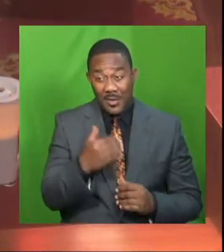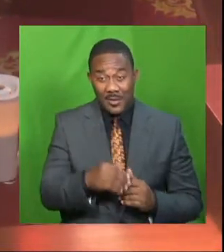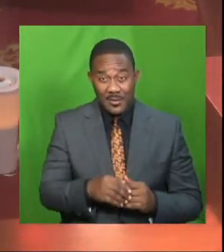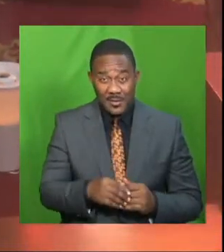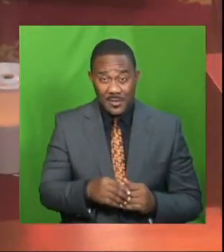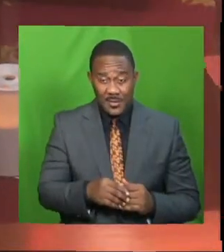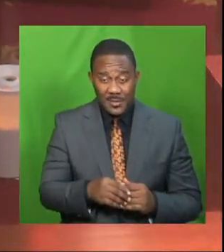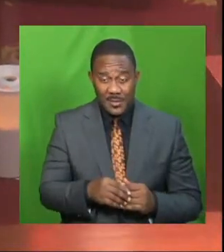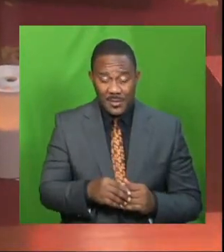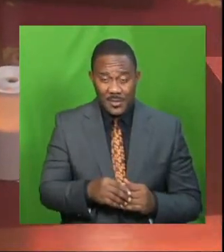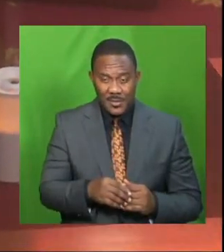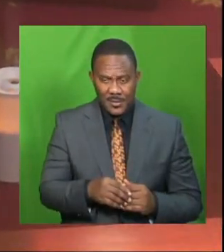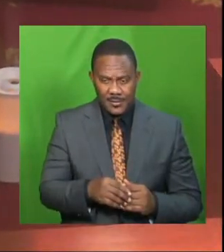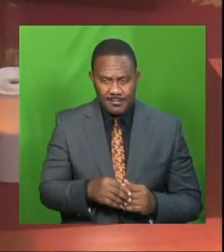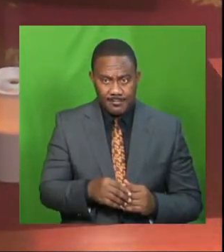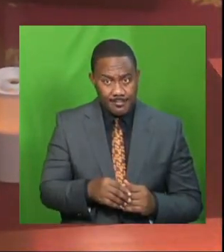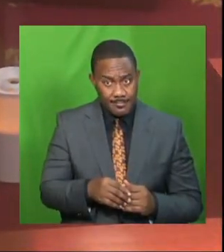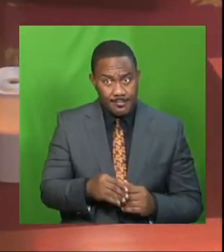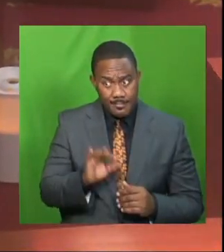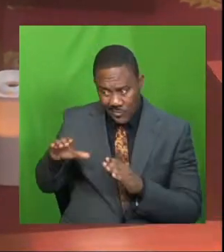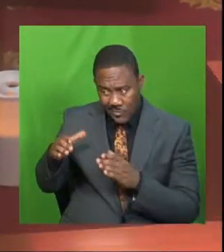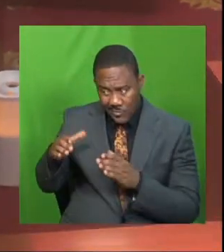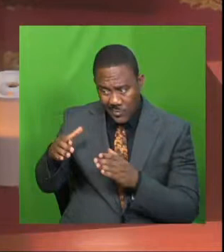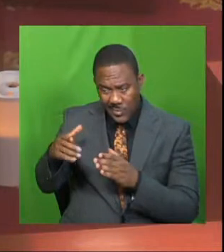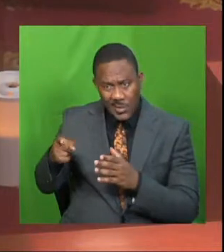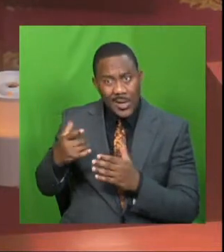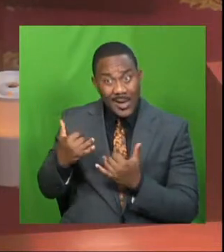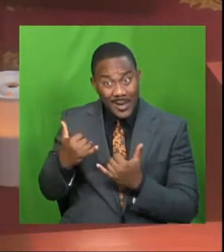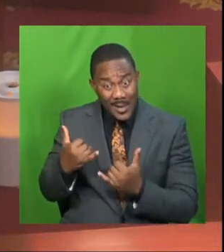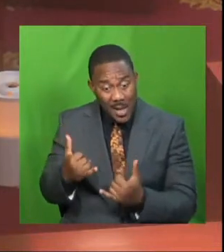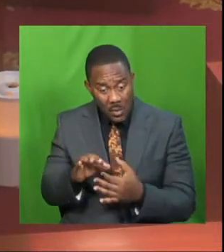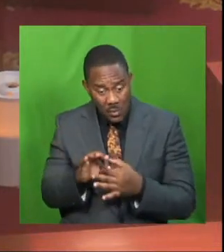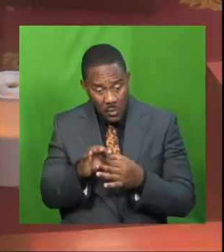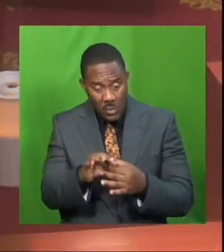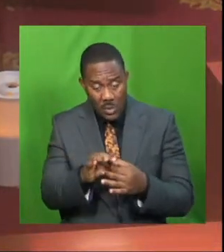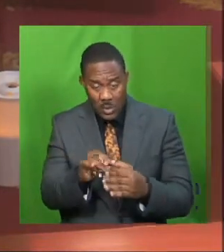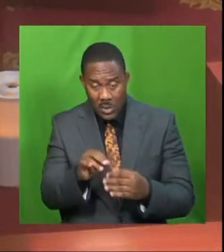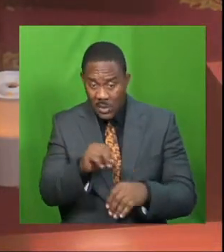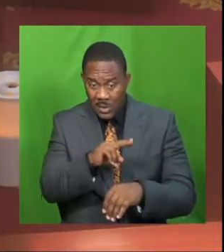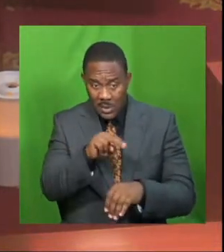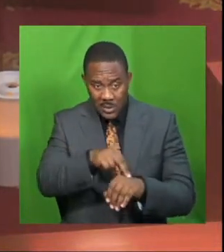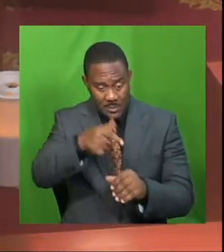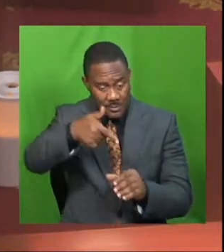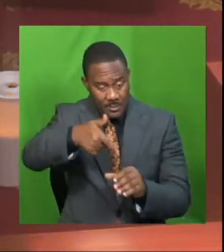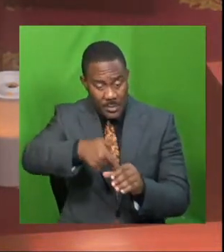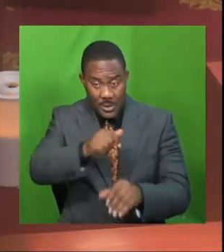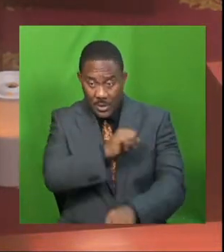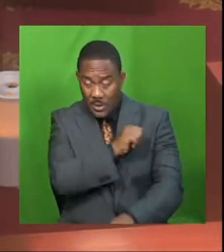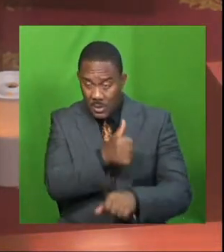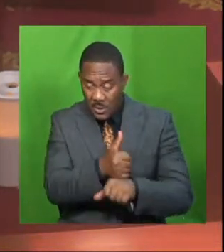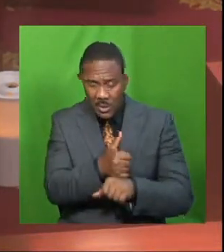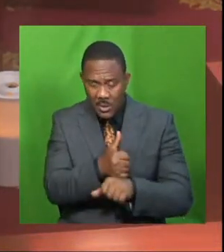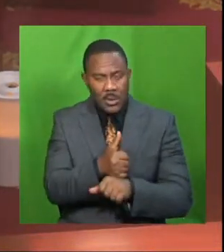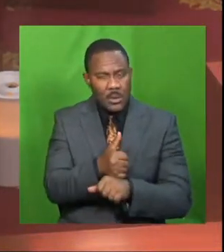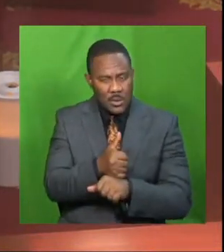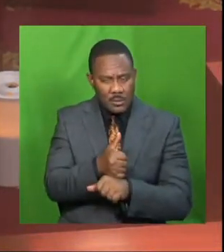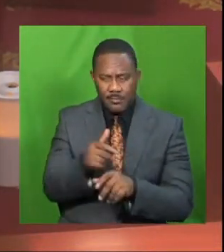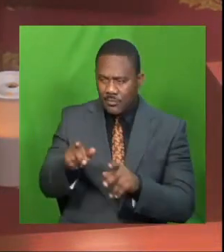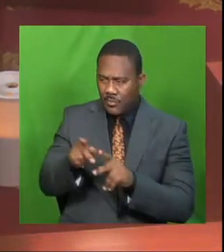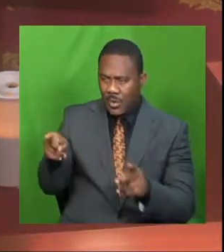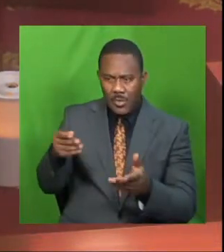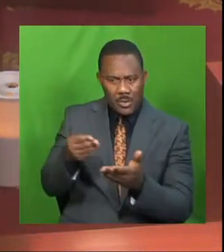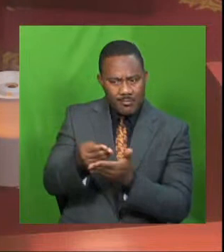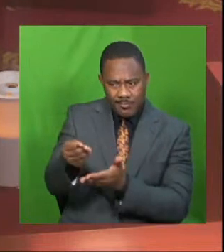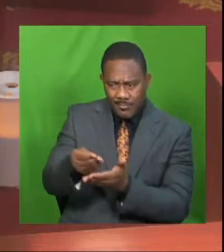The Ministry is currently working with National Authority and Public Procurement Authority to fully